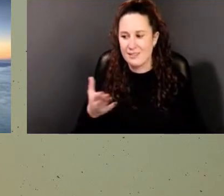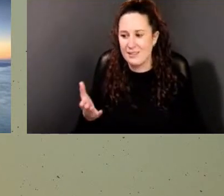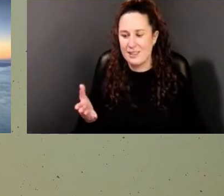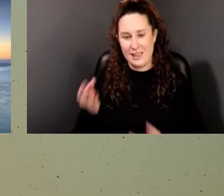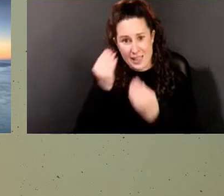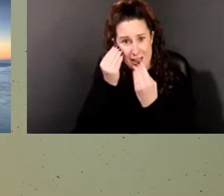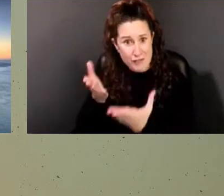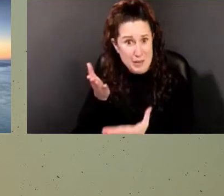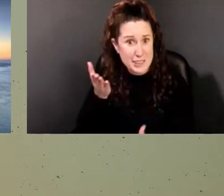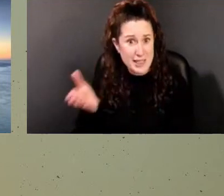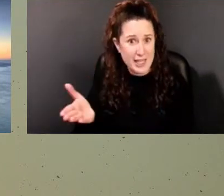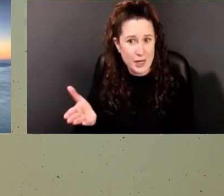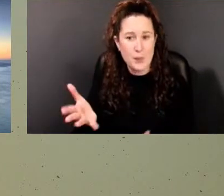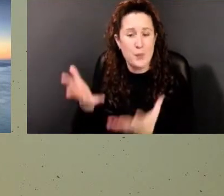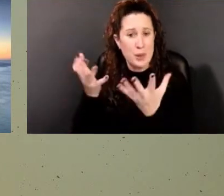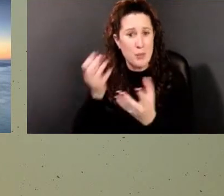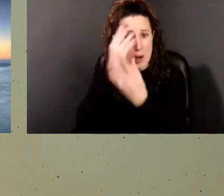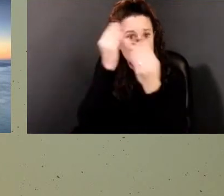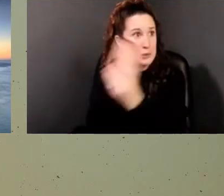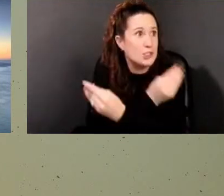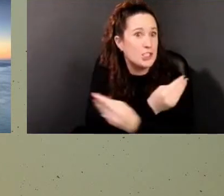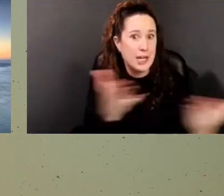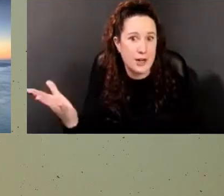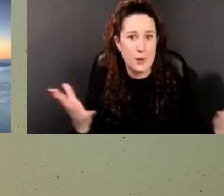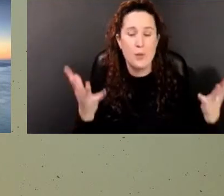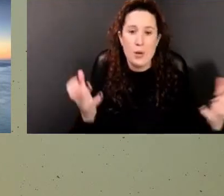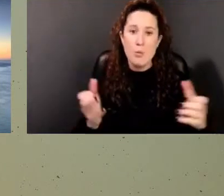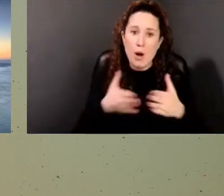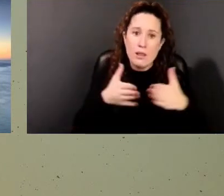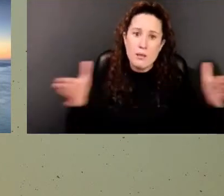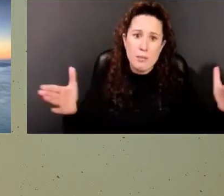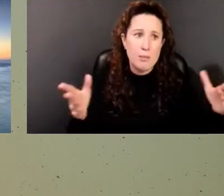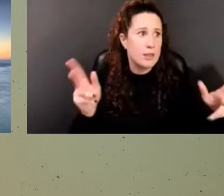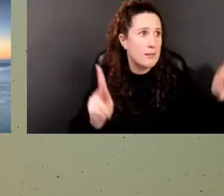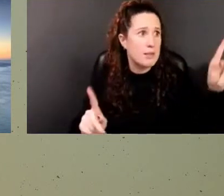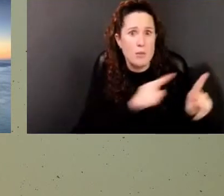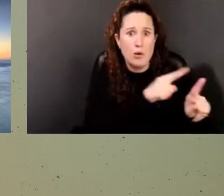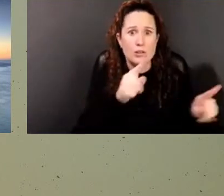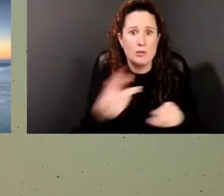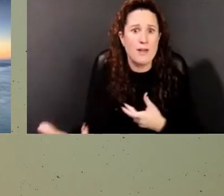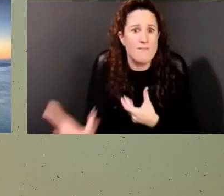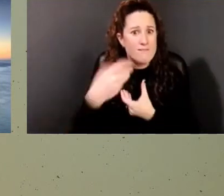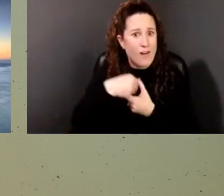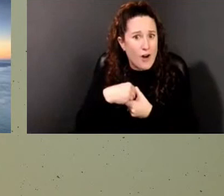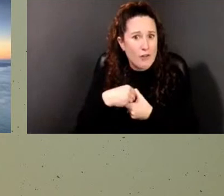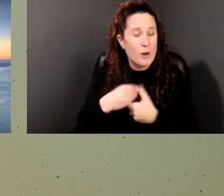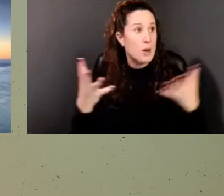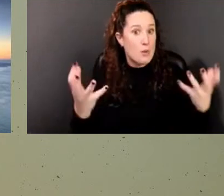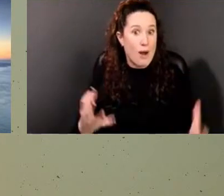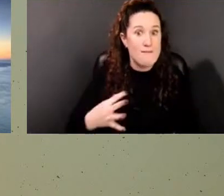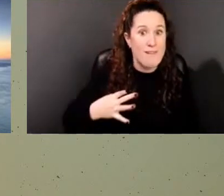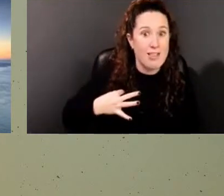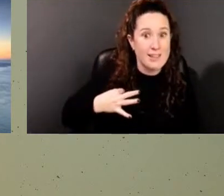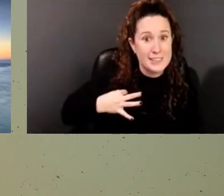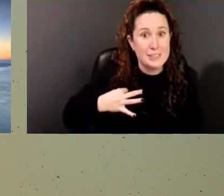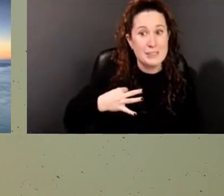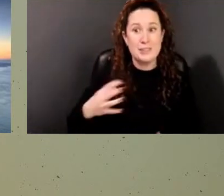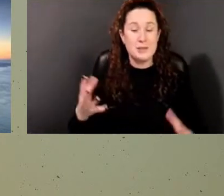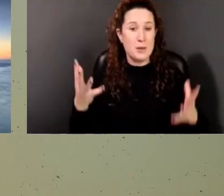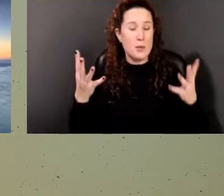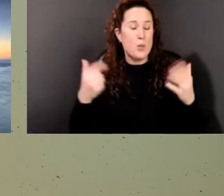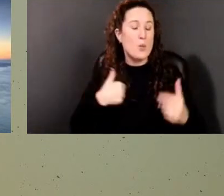involved. We're asking for volunteers to come out and help if they would like. We're asking for the general